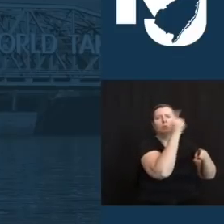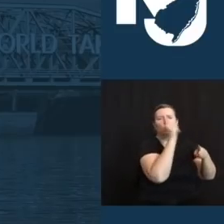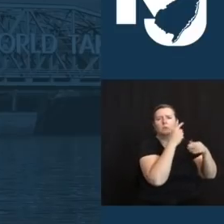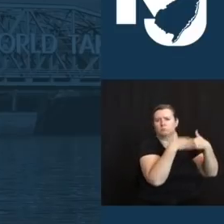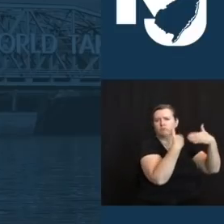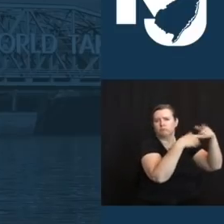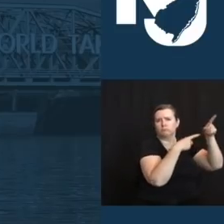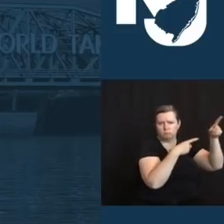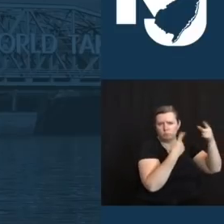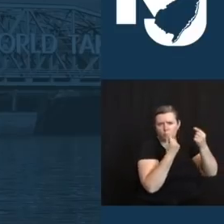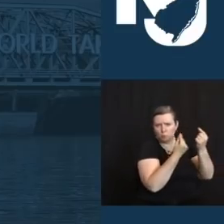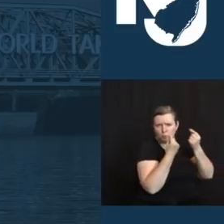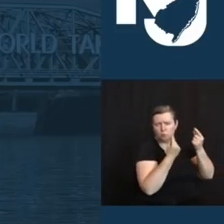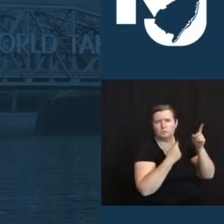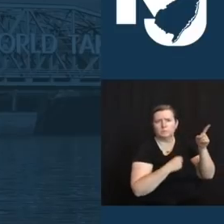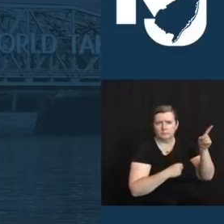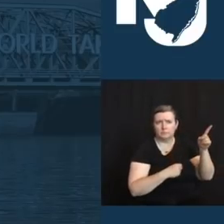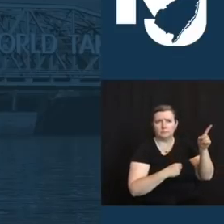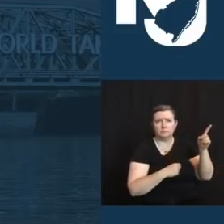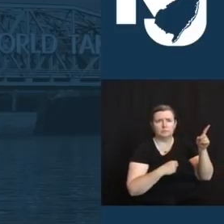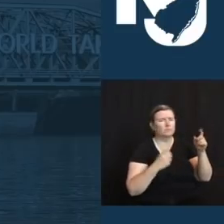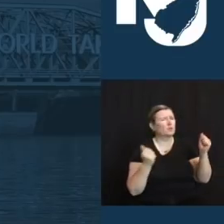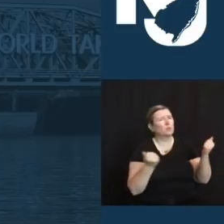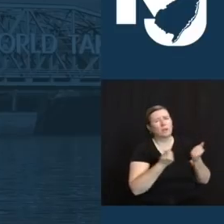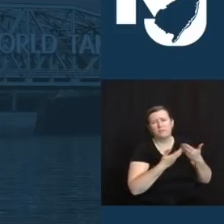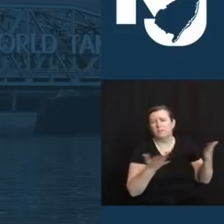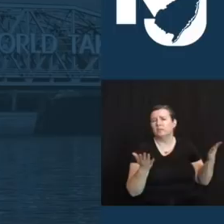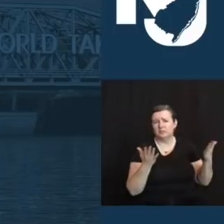weight, fully at their weight.